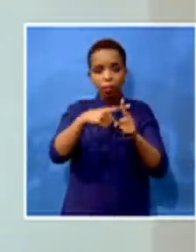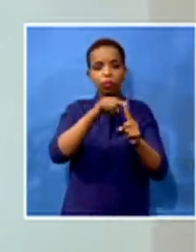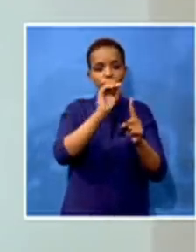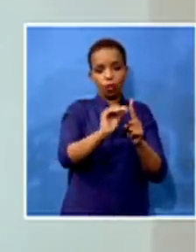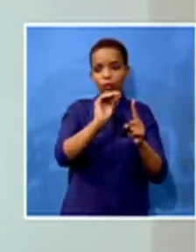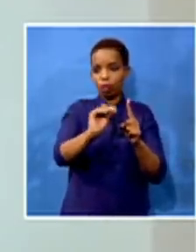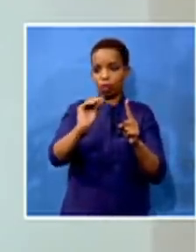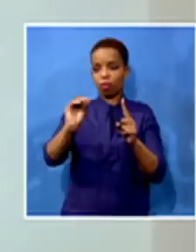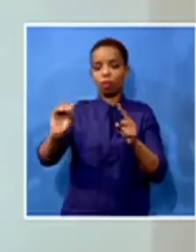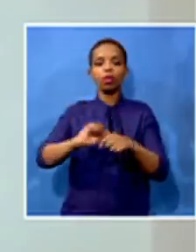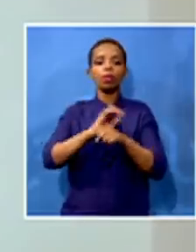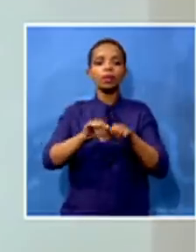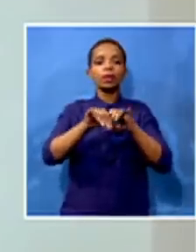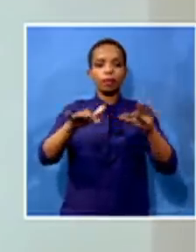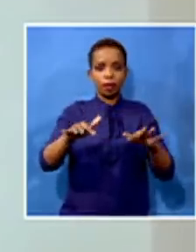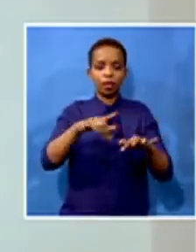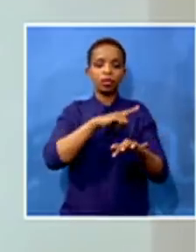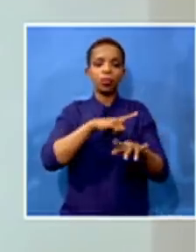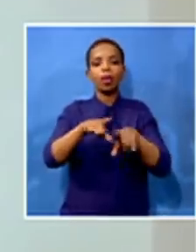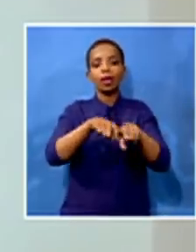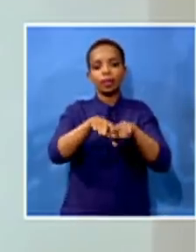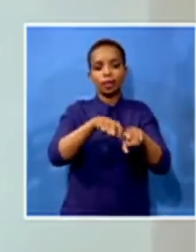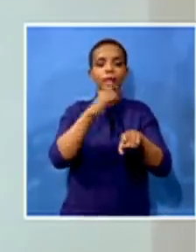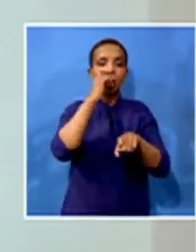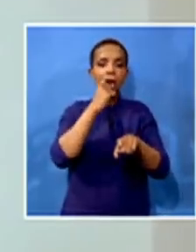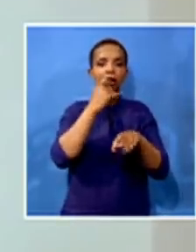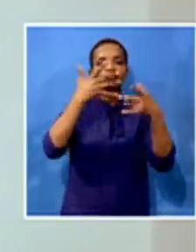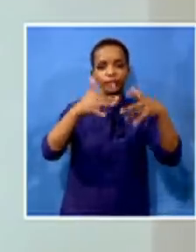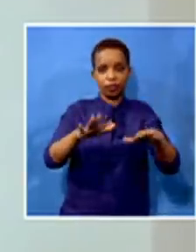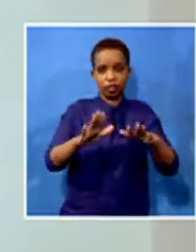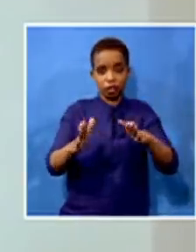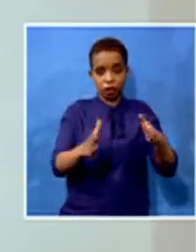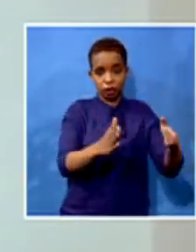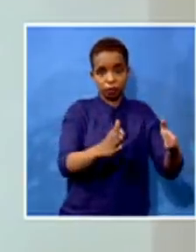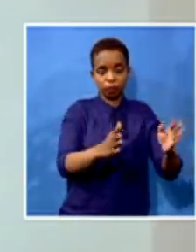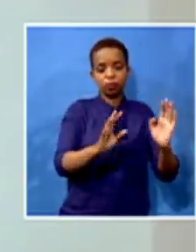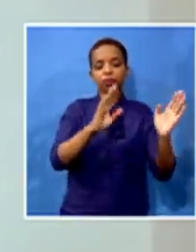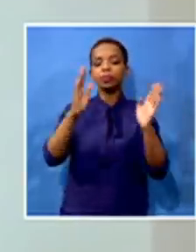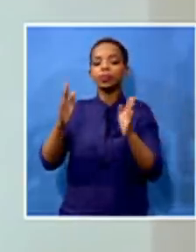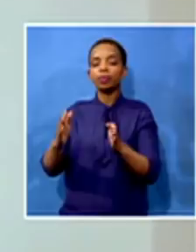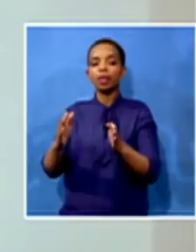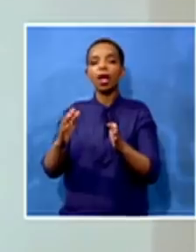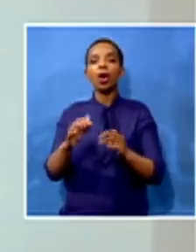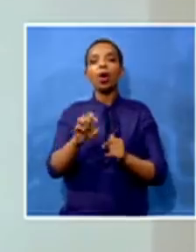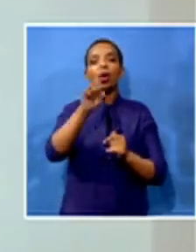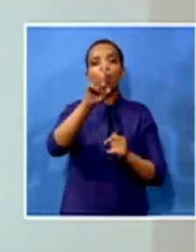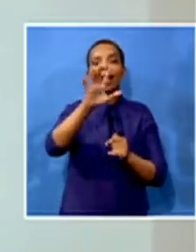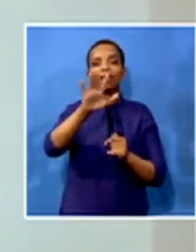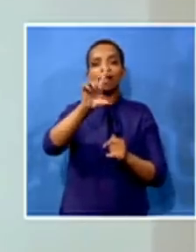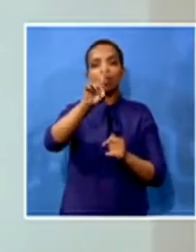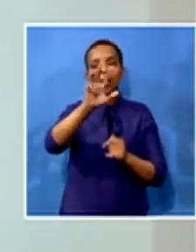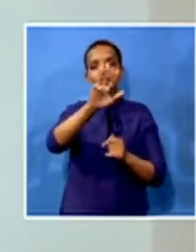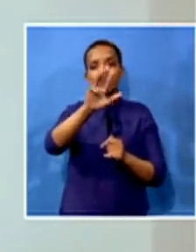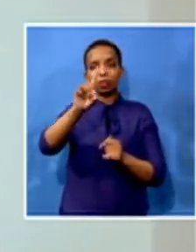specific tests for COVID-19. Now, these 15,191 active cases, who make up